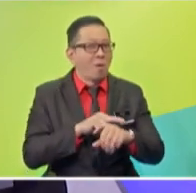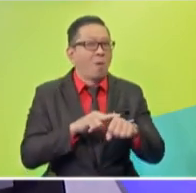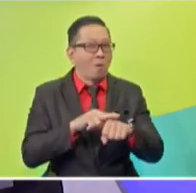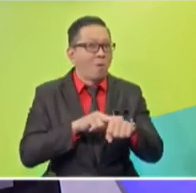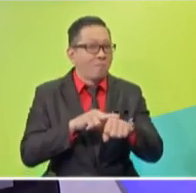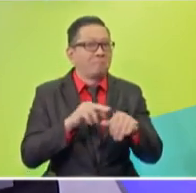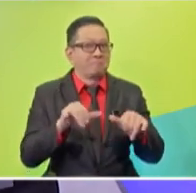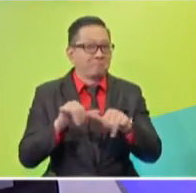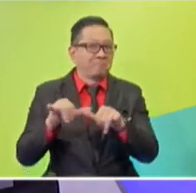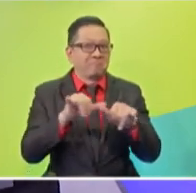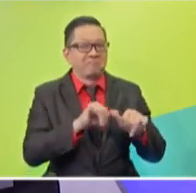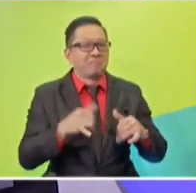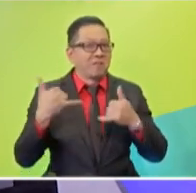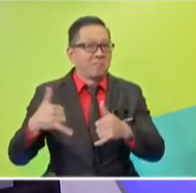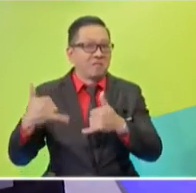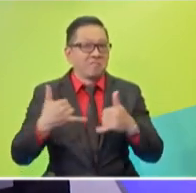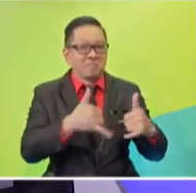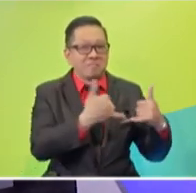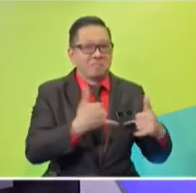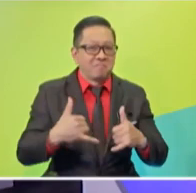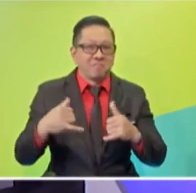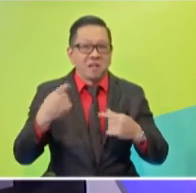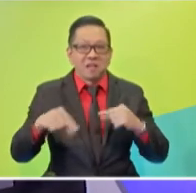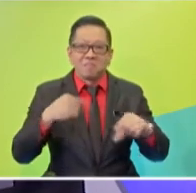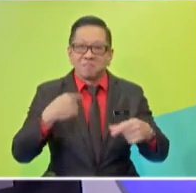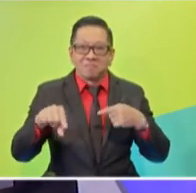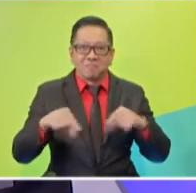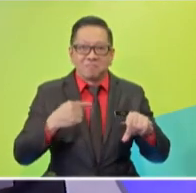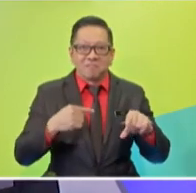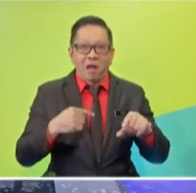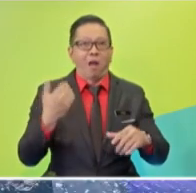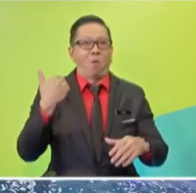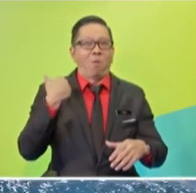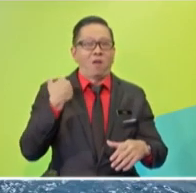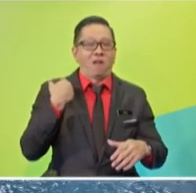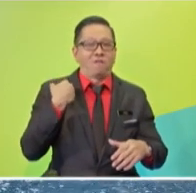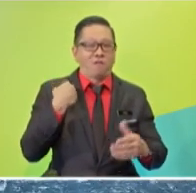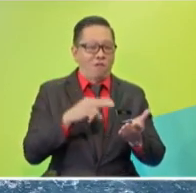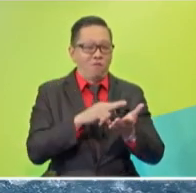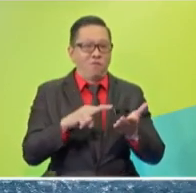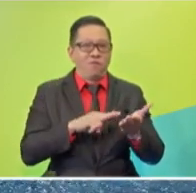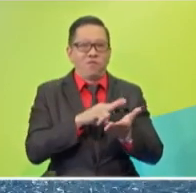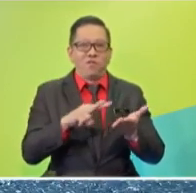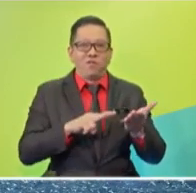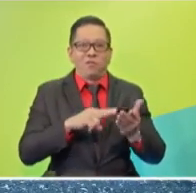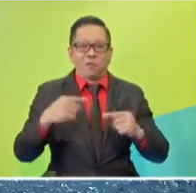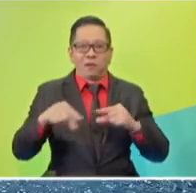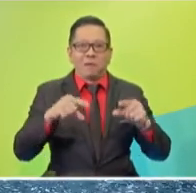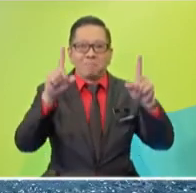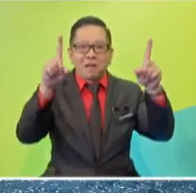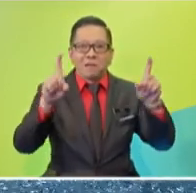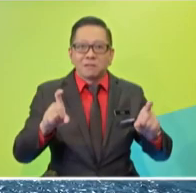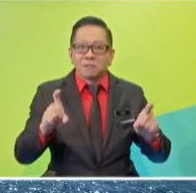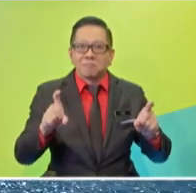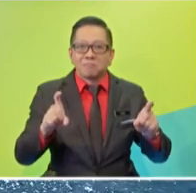hobby, playing online games or playing computer games. And we have got the video game tester. So